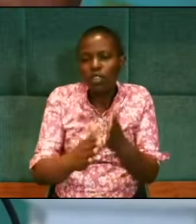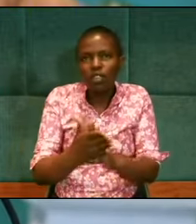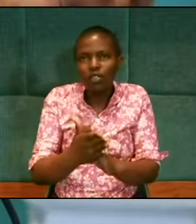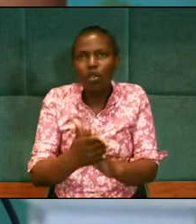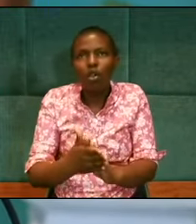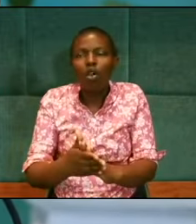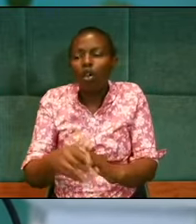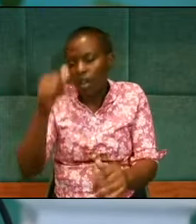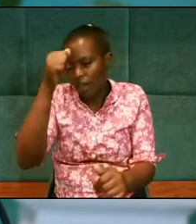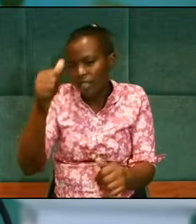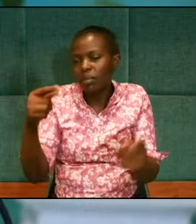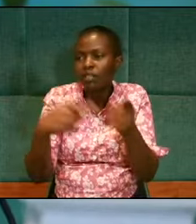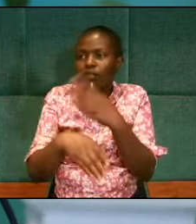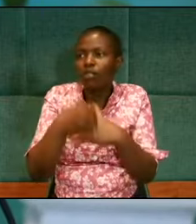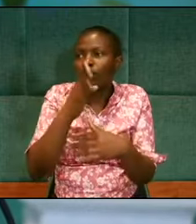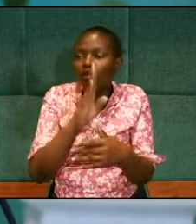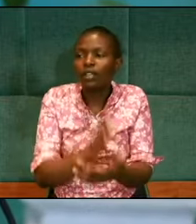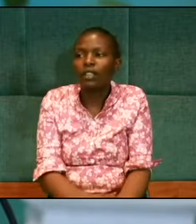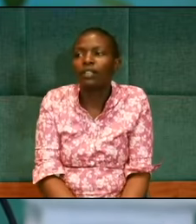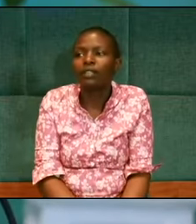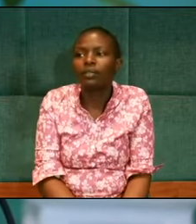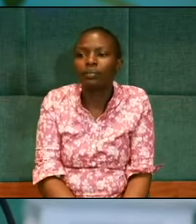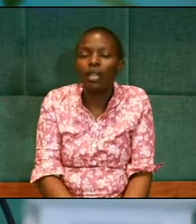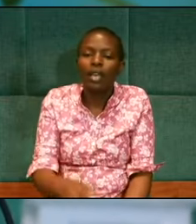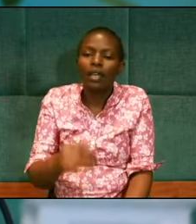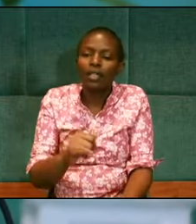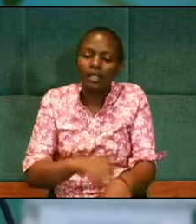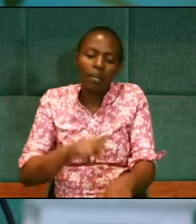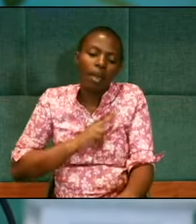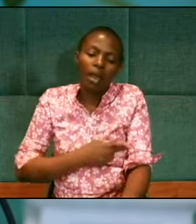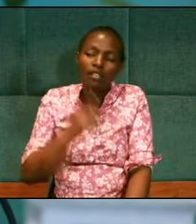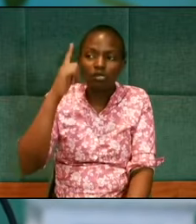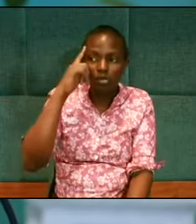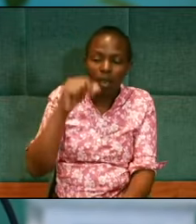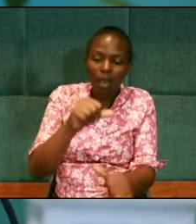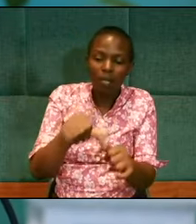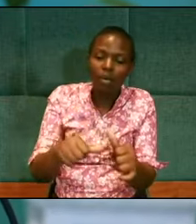God. Yet, we don't know tomorrow. We don't know the future.